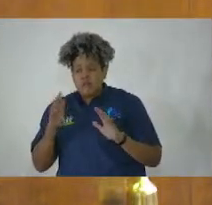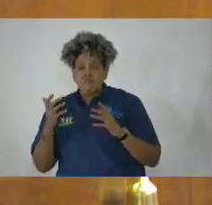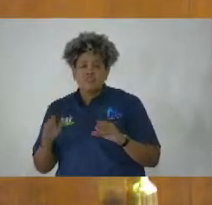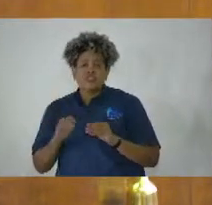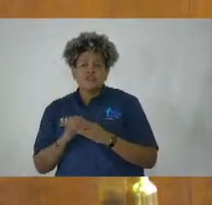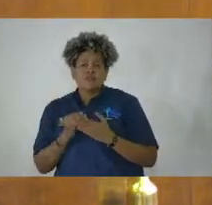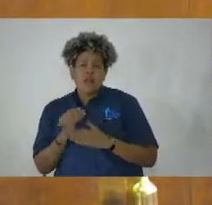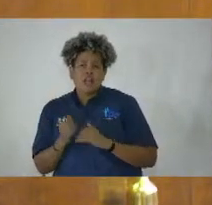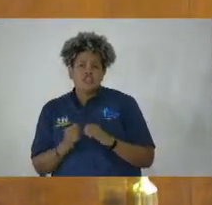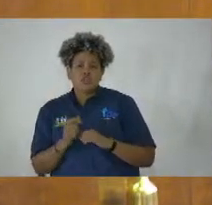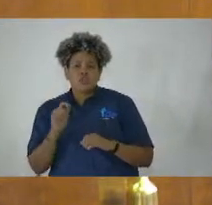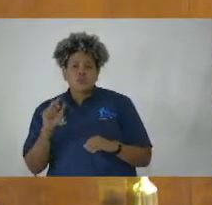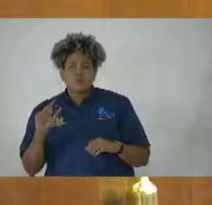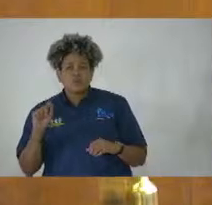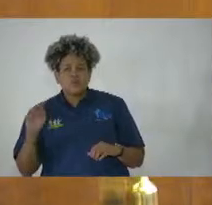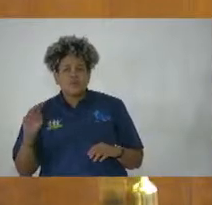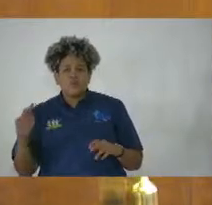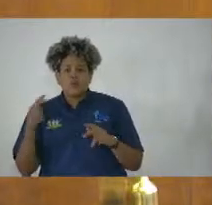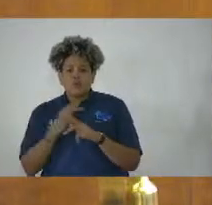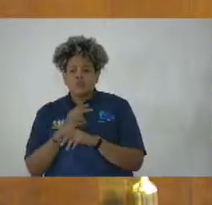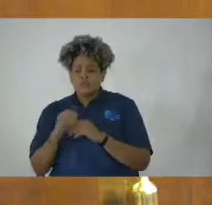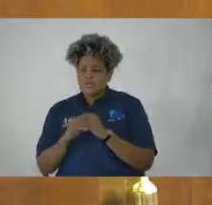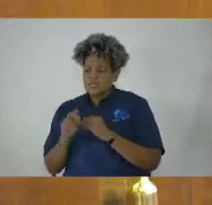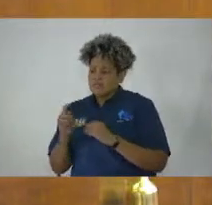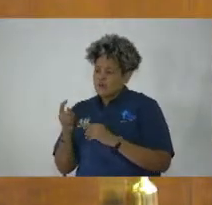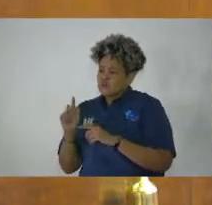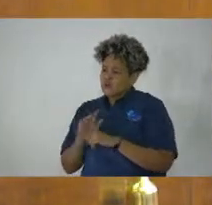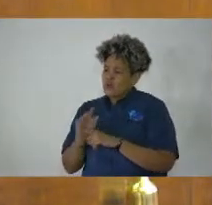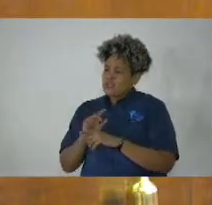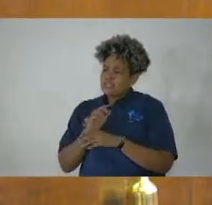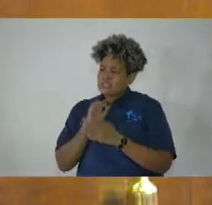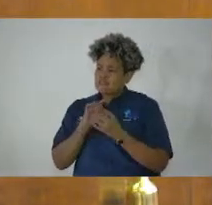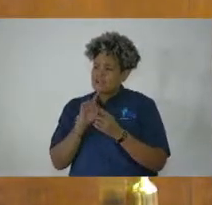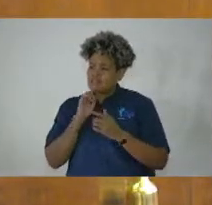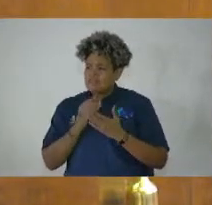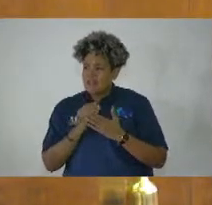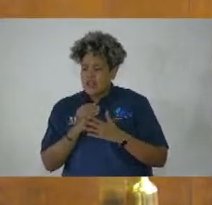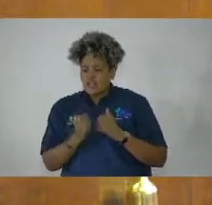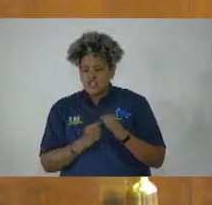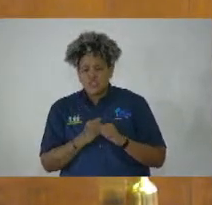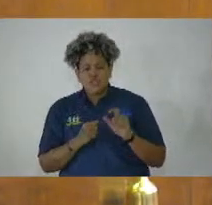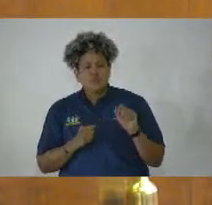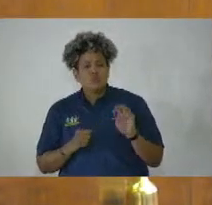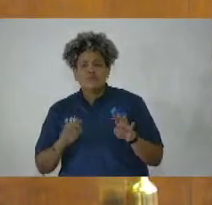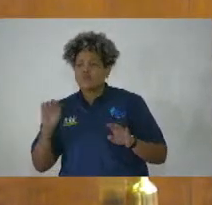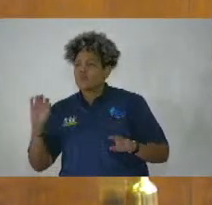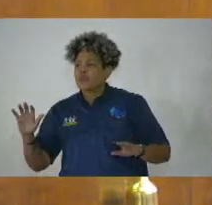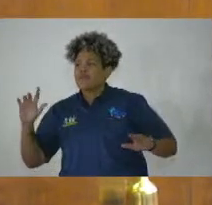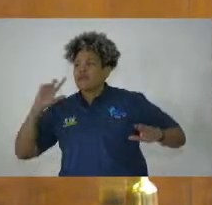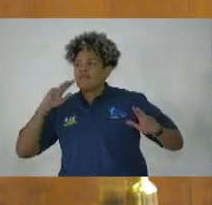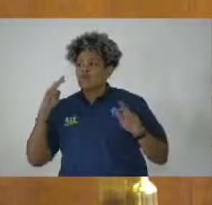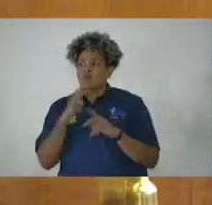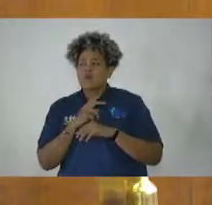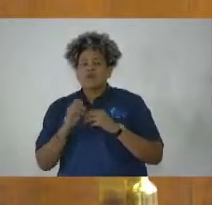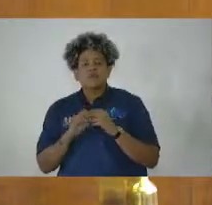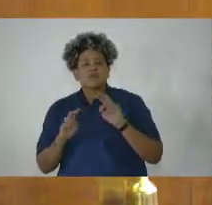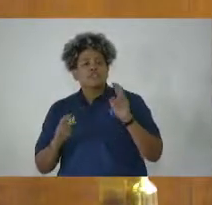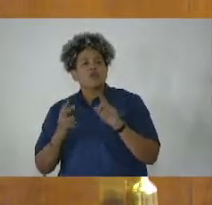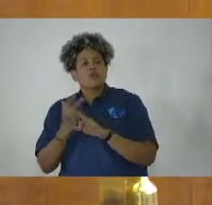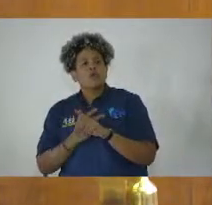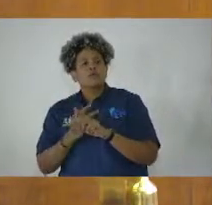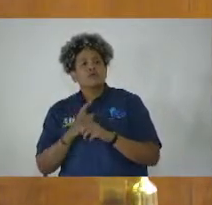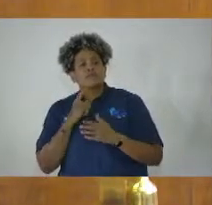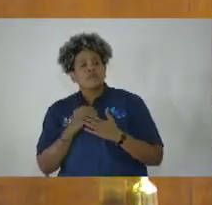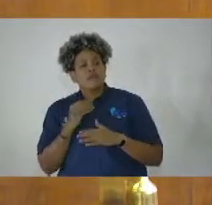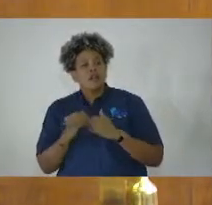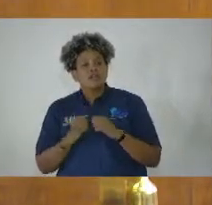year 23-24, worsened in the first quarter of financial year 24-25. The second quarter of the financial